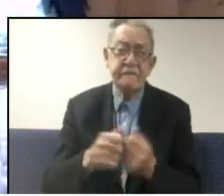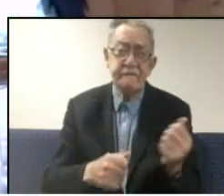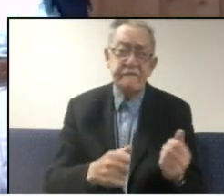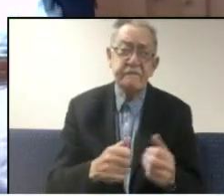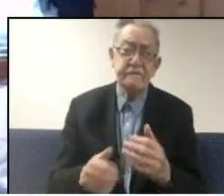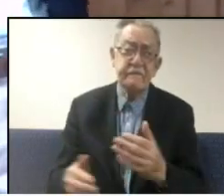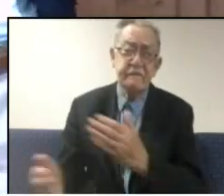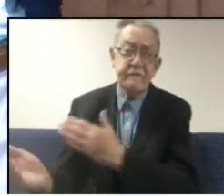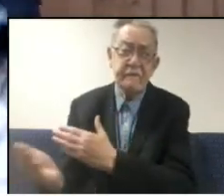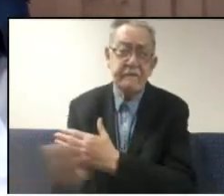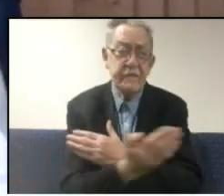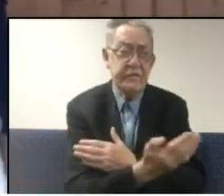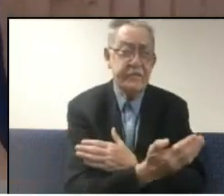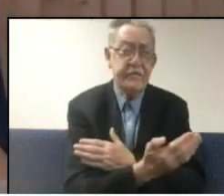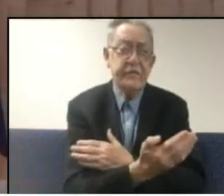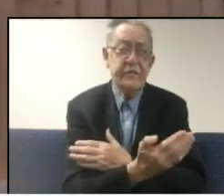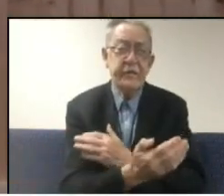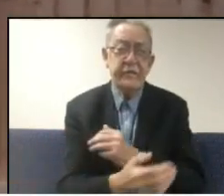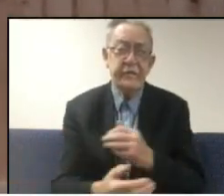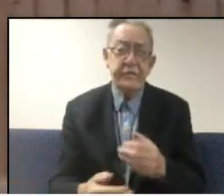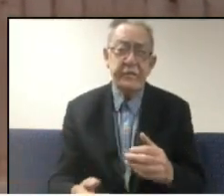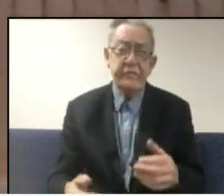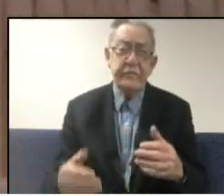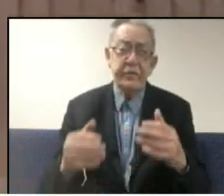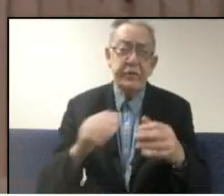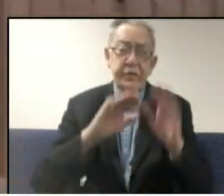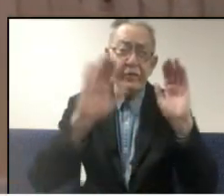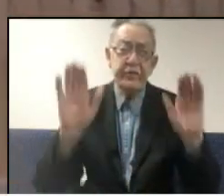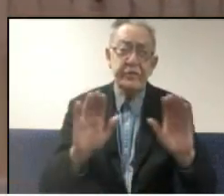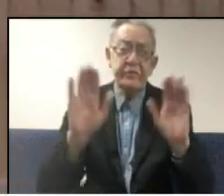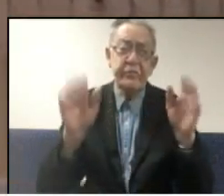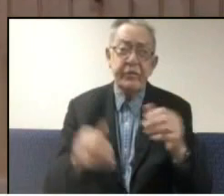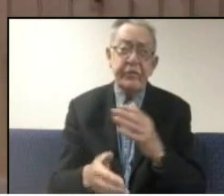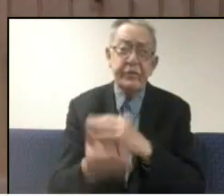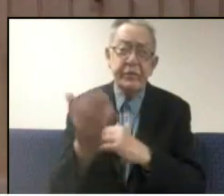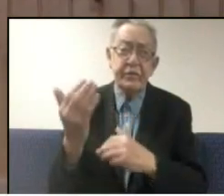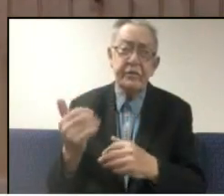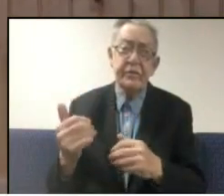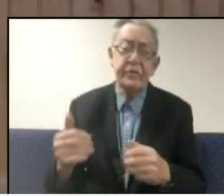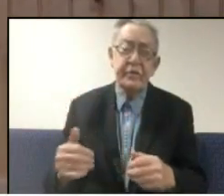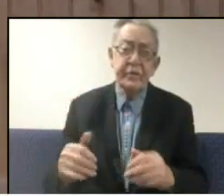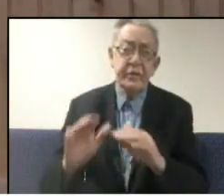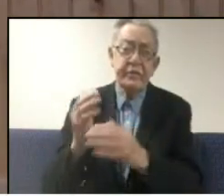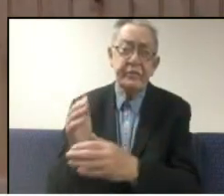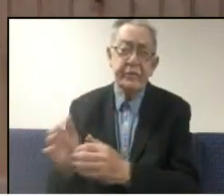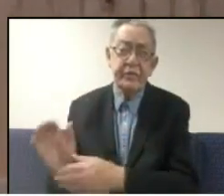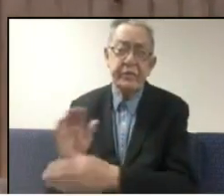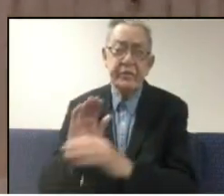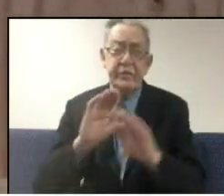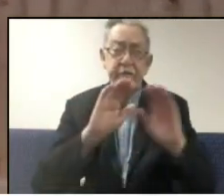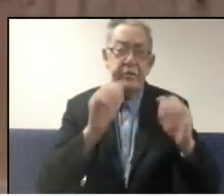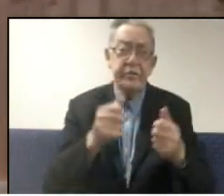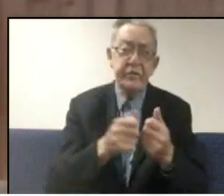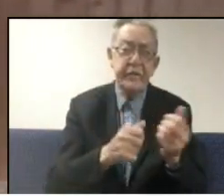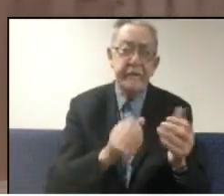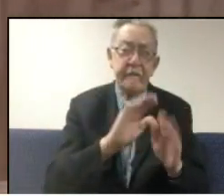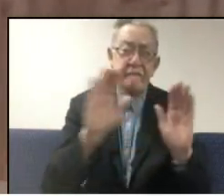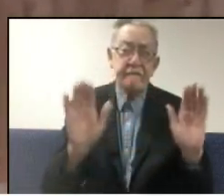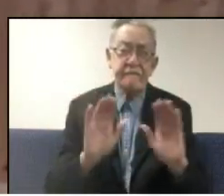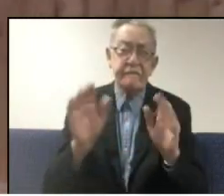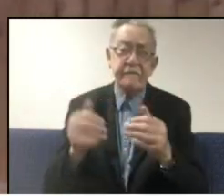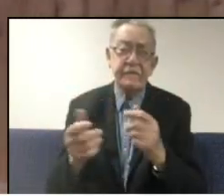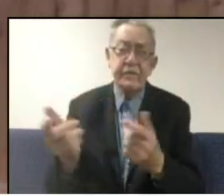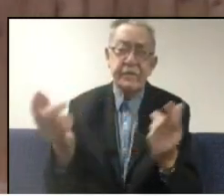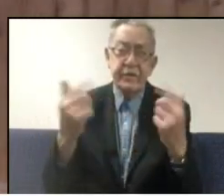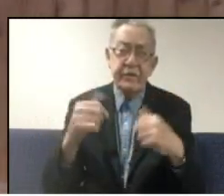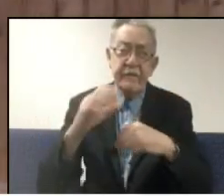a result, you kind of disqualify yourself from being of any use to God. Well, you can't be as